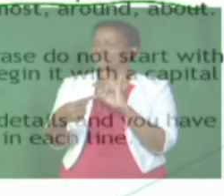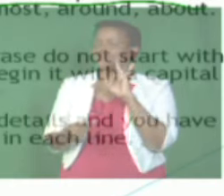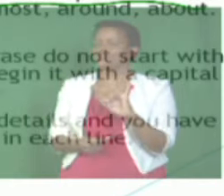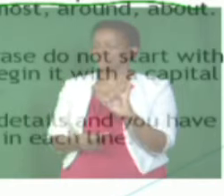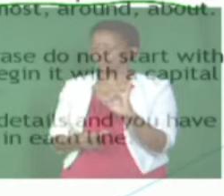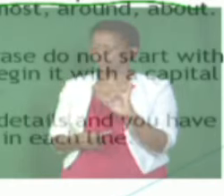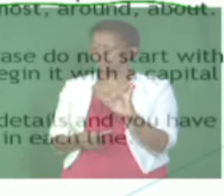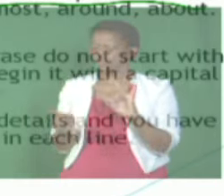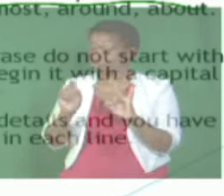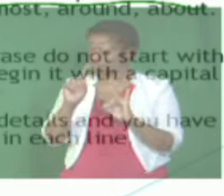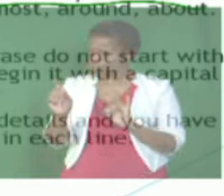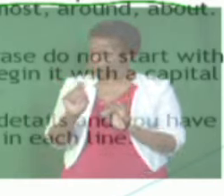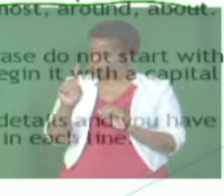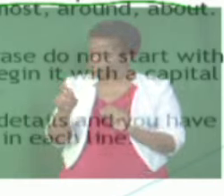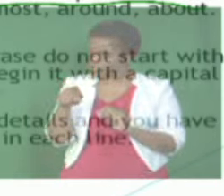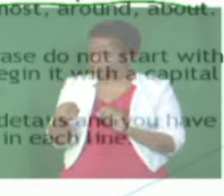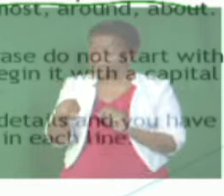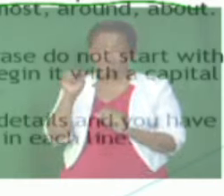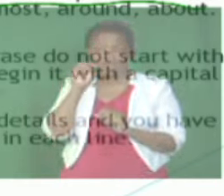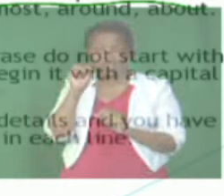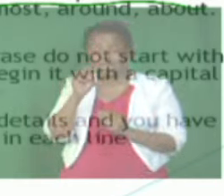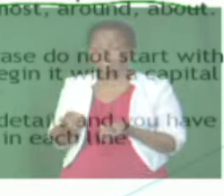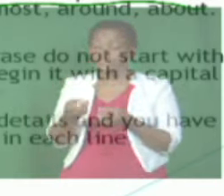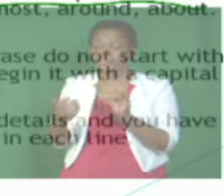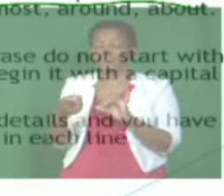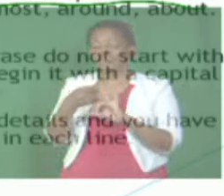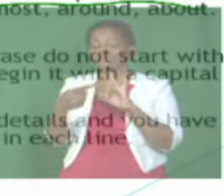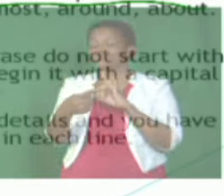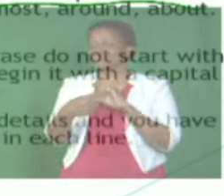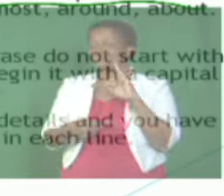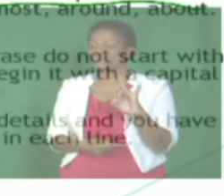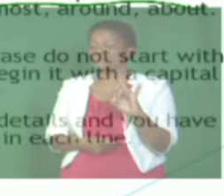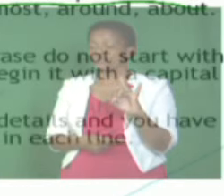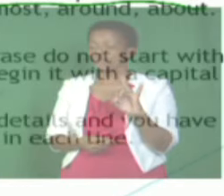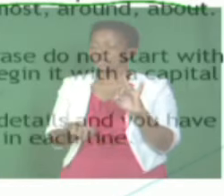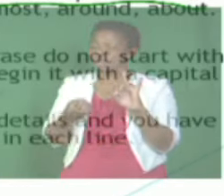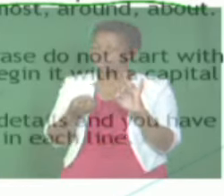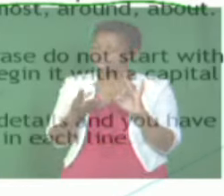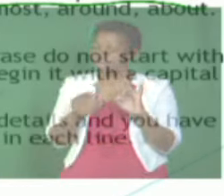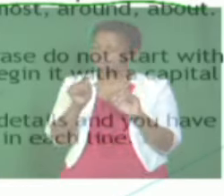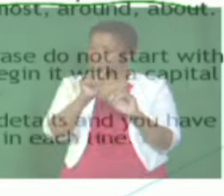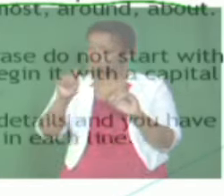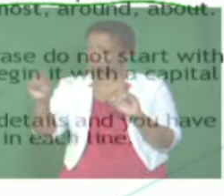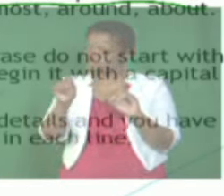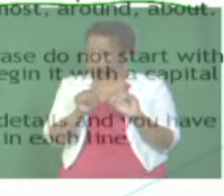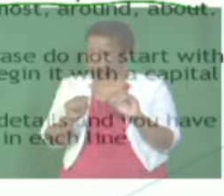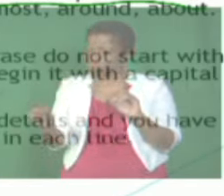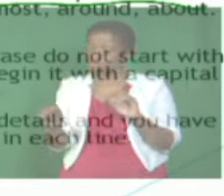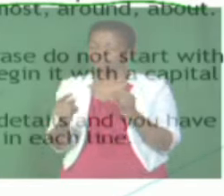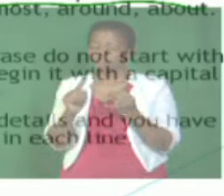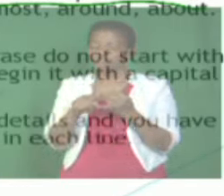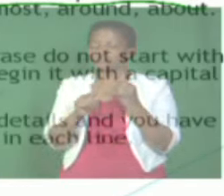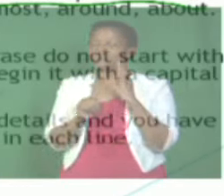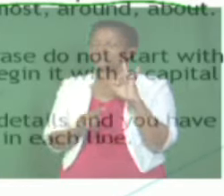if you have been given a question that requires you to give 2 details and you have been given 2 lines, number each line and place